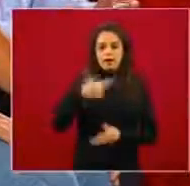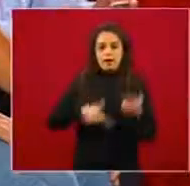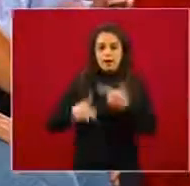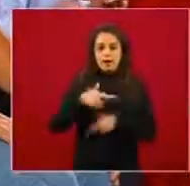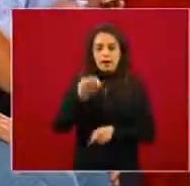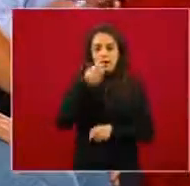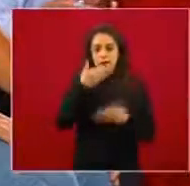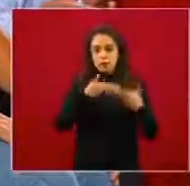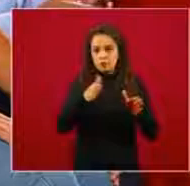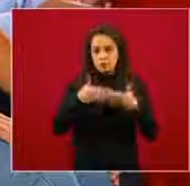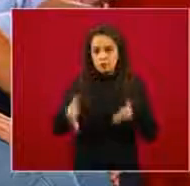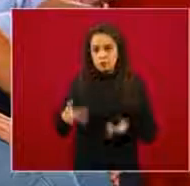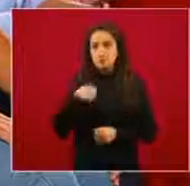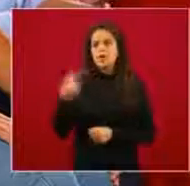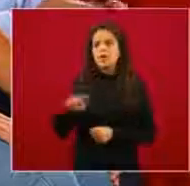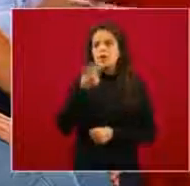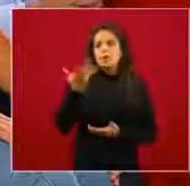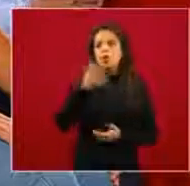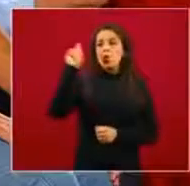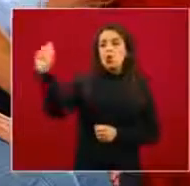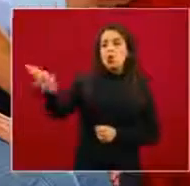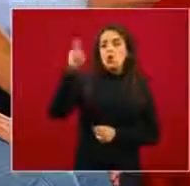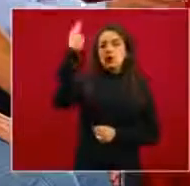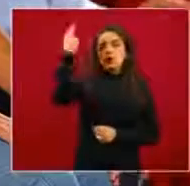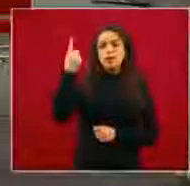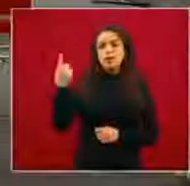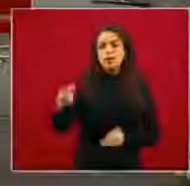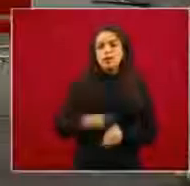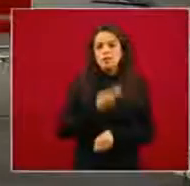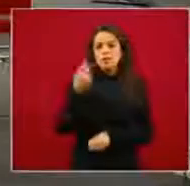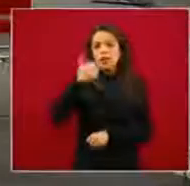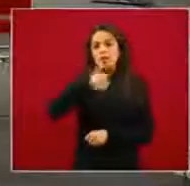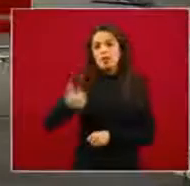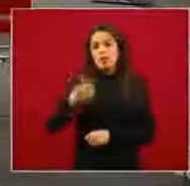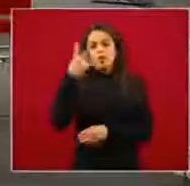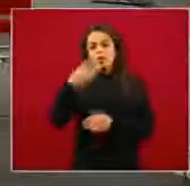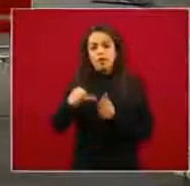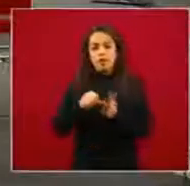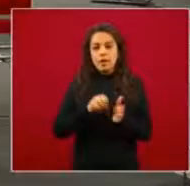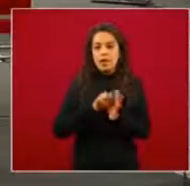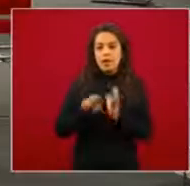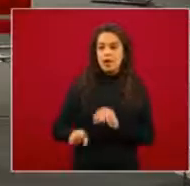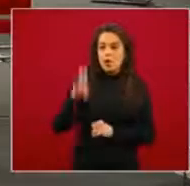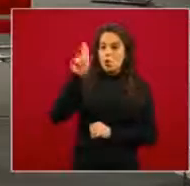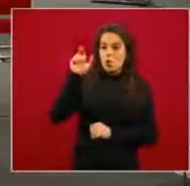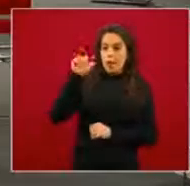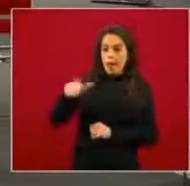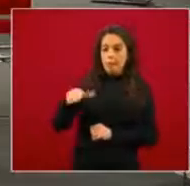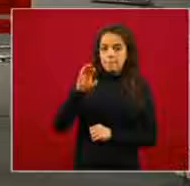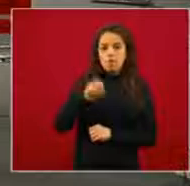return classes. I have this question with these universities that work with